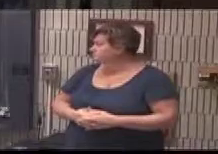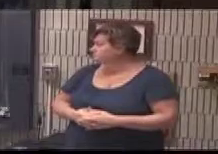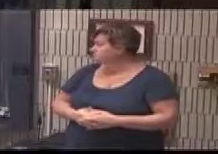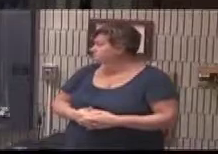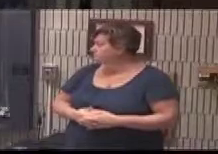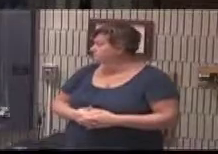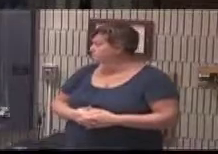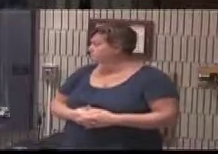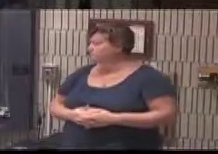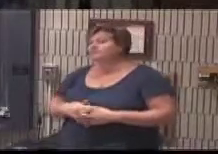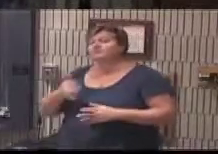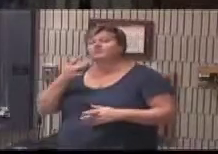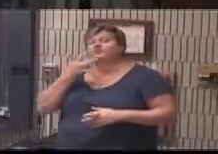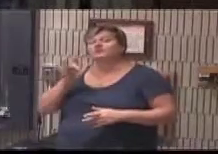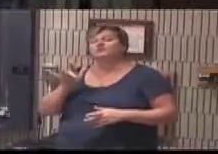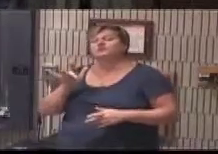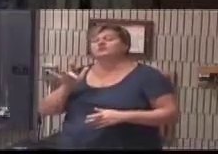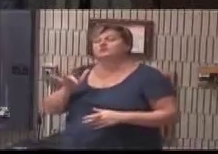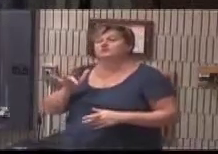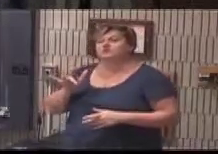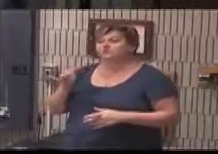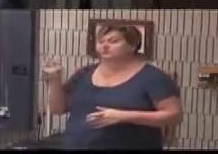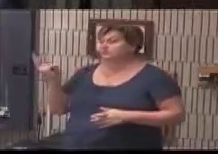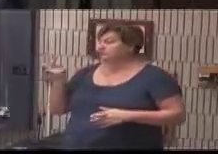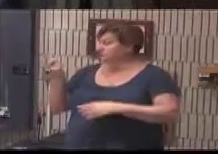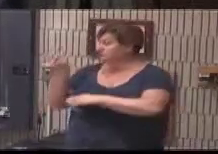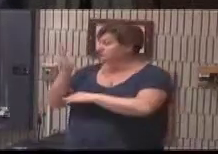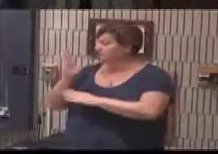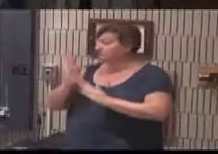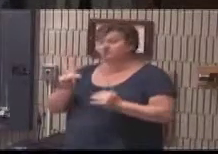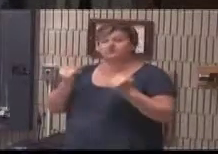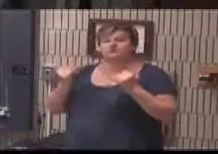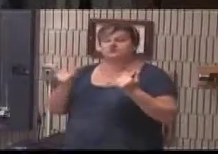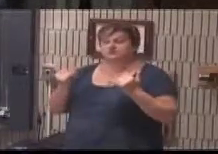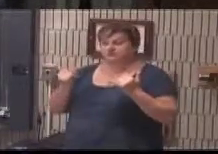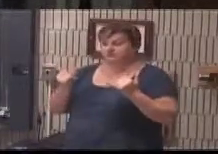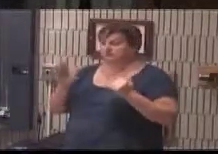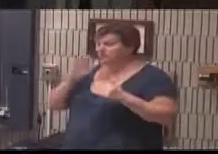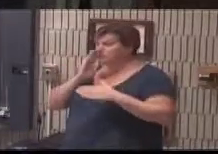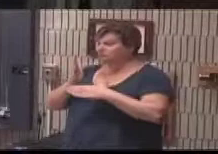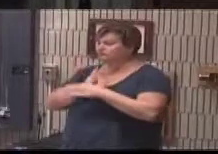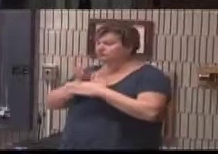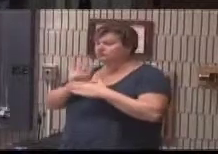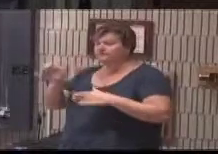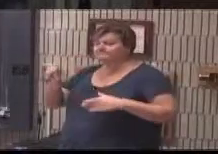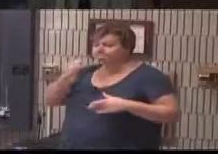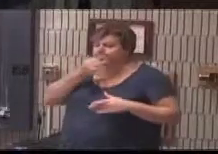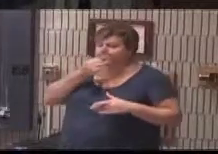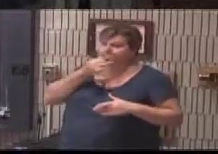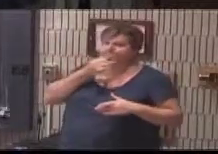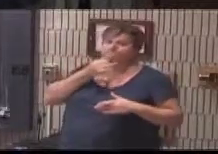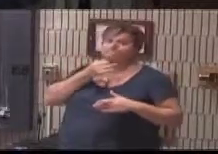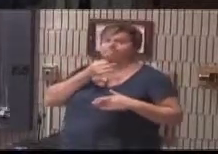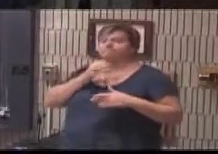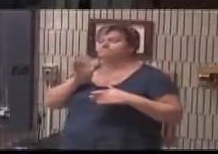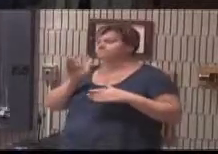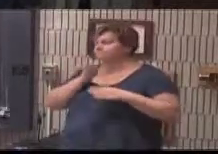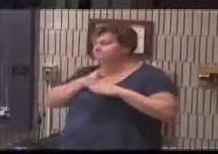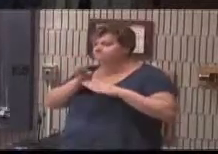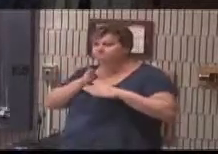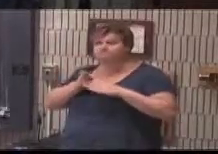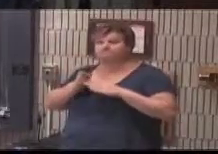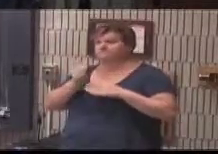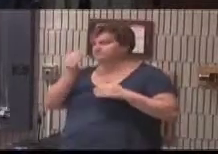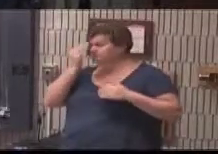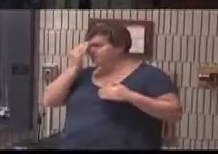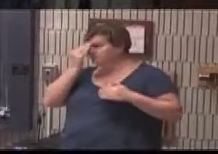And we're very fortunate to have two speakers here today who will share their expertise and their special knowledge with